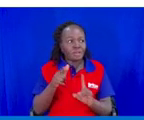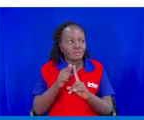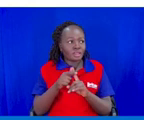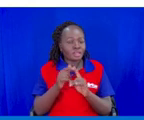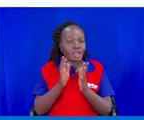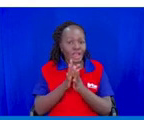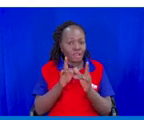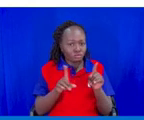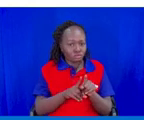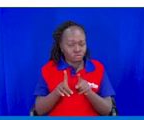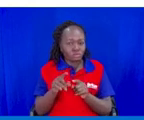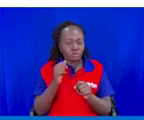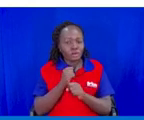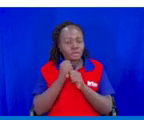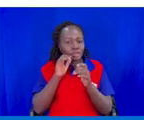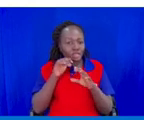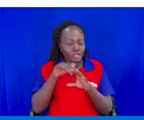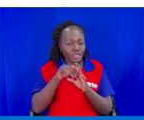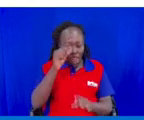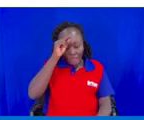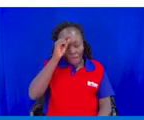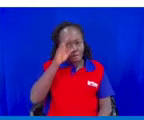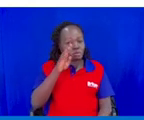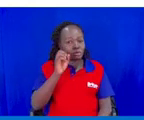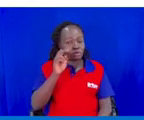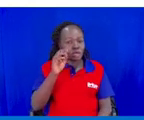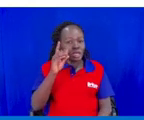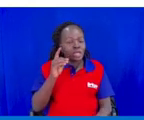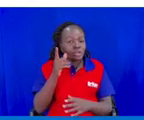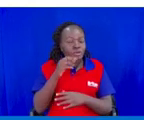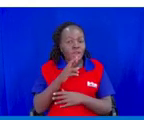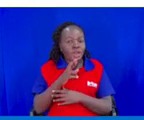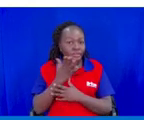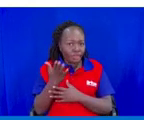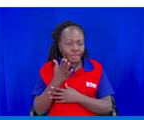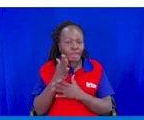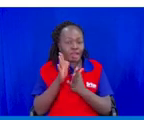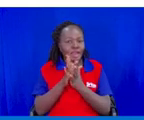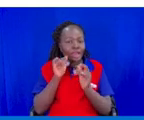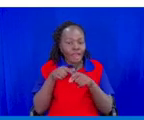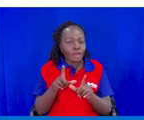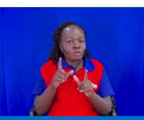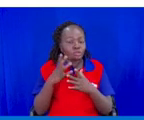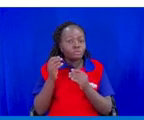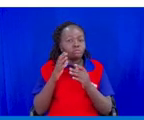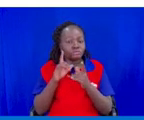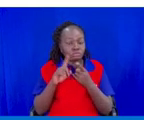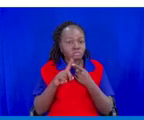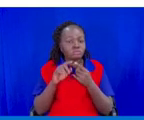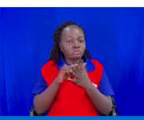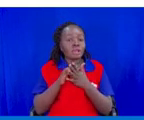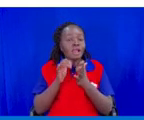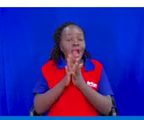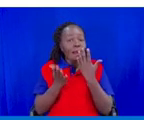bonds. You are either in an equity fund, which gives you exposure to the stock market. or you're in the balance fund, which is really a combination of